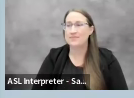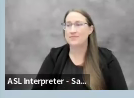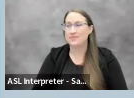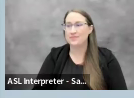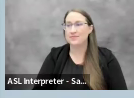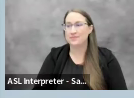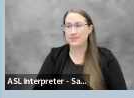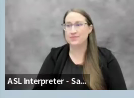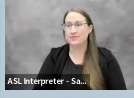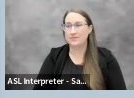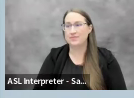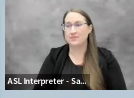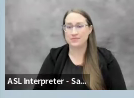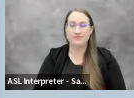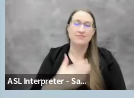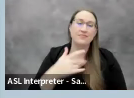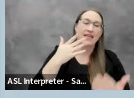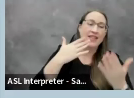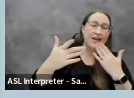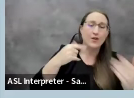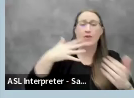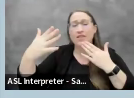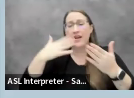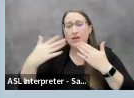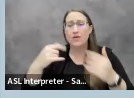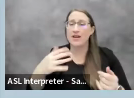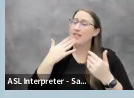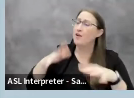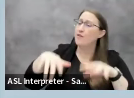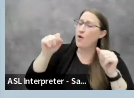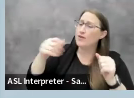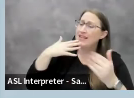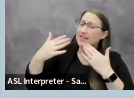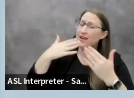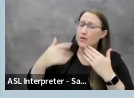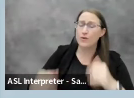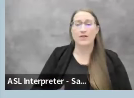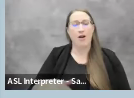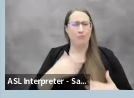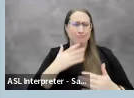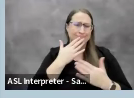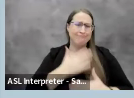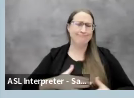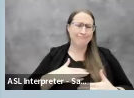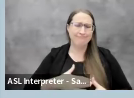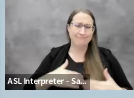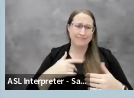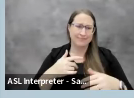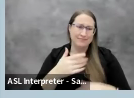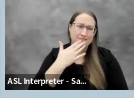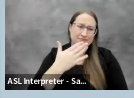Thank you. Thank you so much for holding this. Thank you. Delighted to be here. All right.